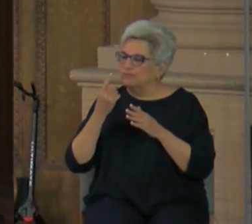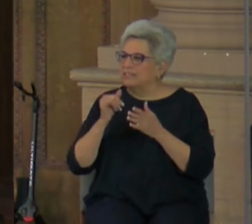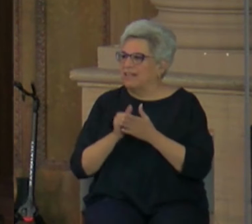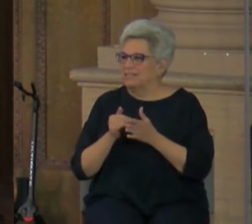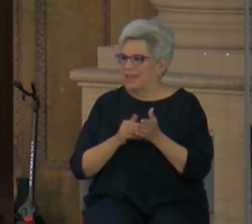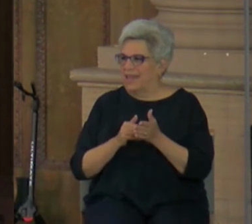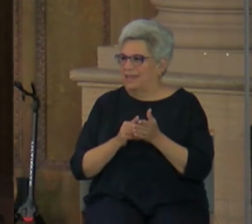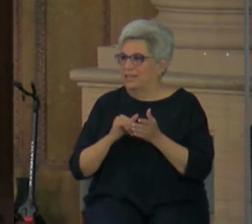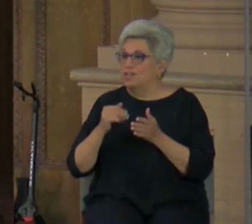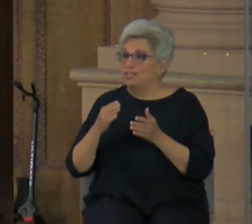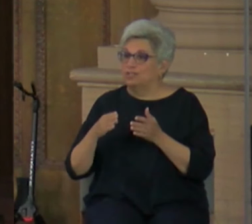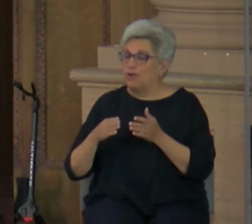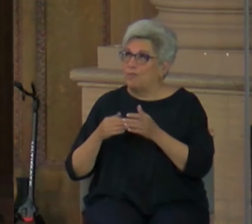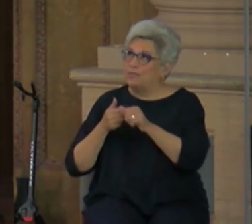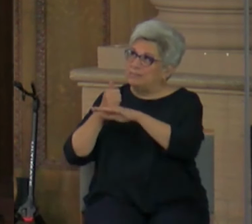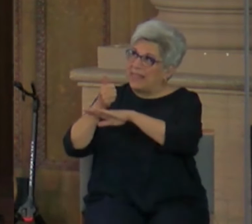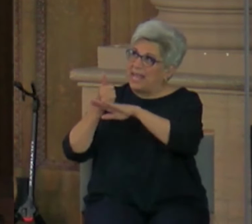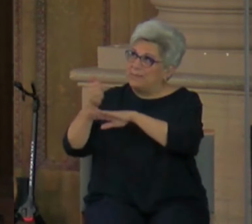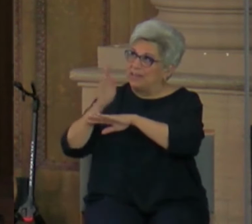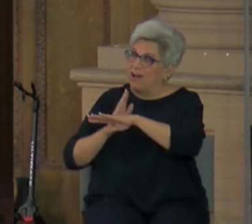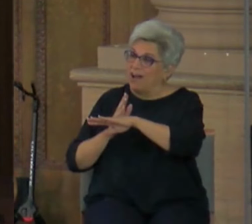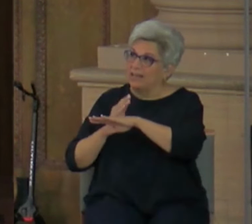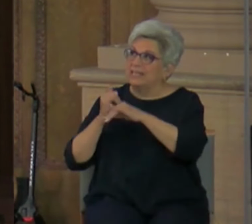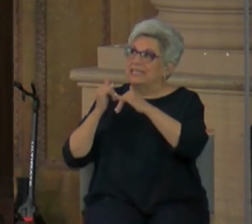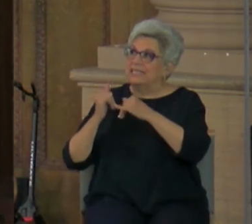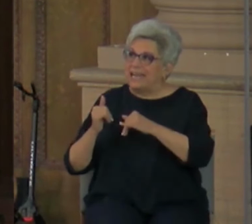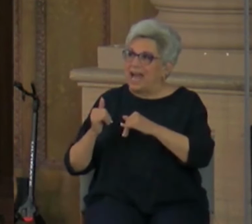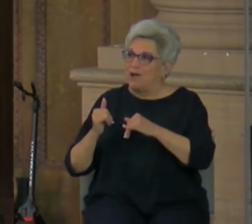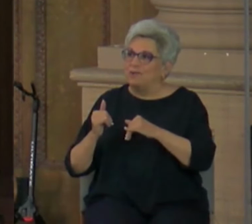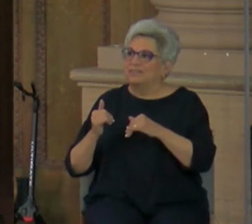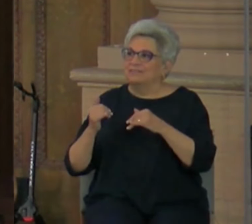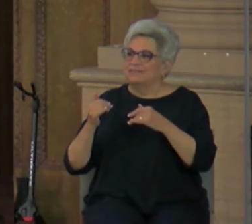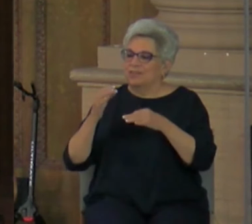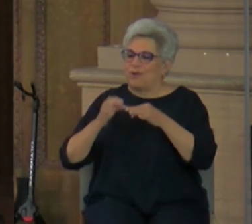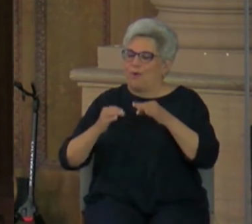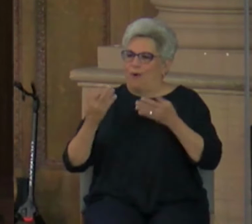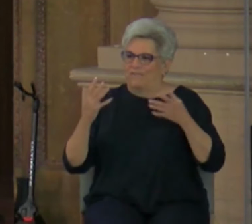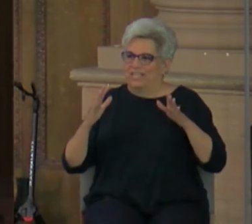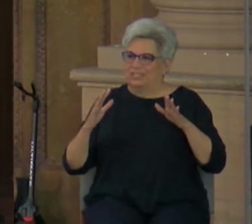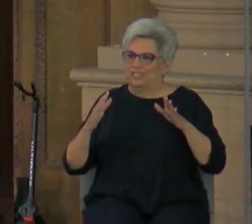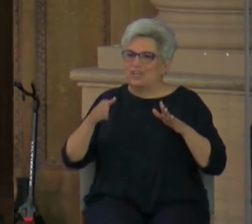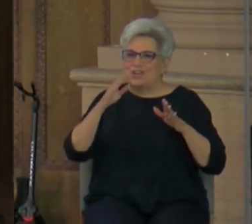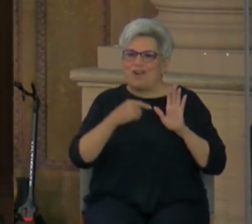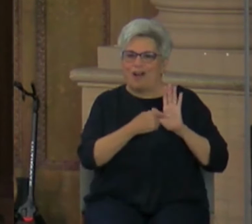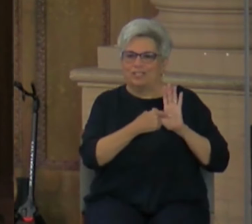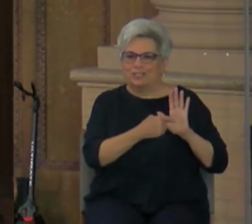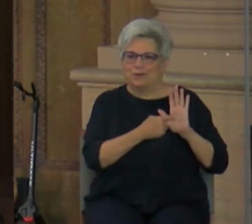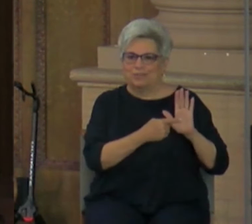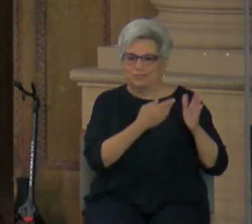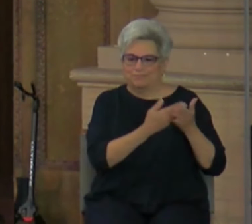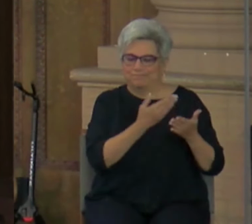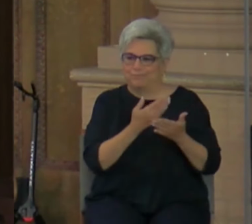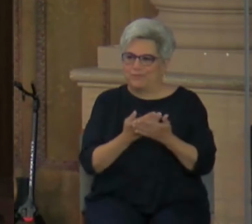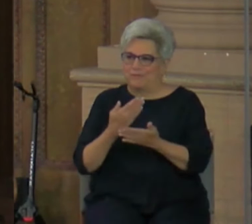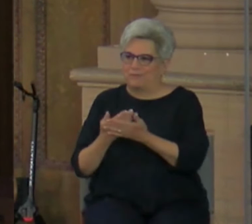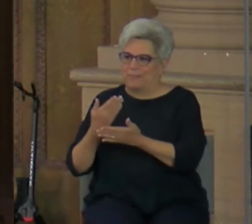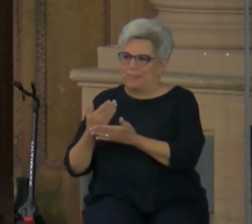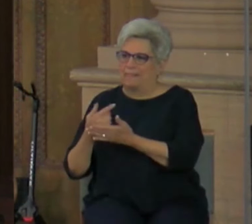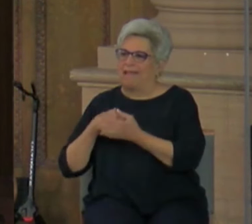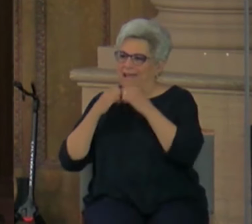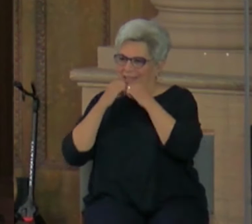Job made accusations, and now he's had his day in court. And God has shown him exhibit after exhibit to prove that God is not